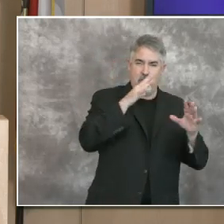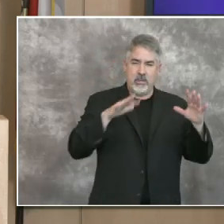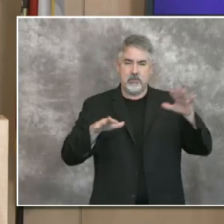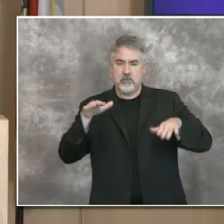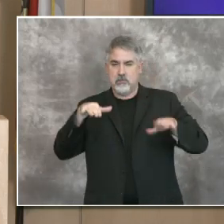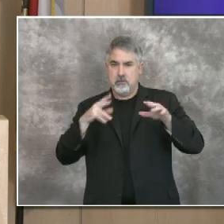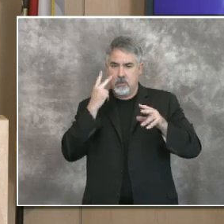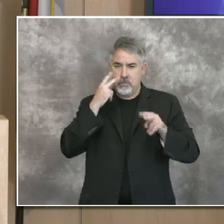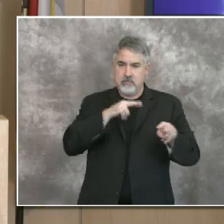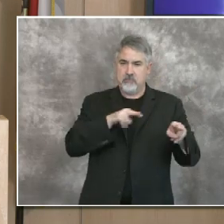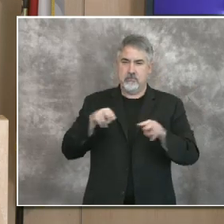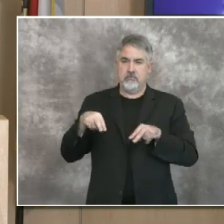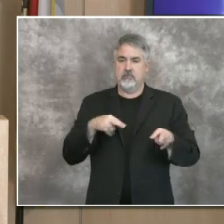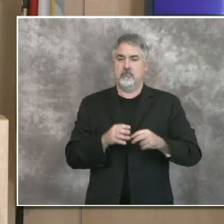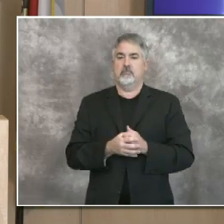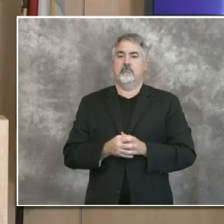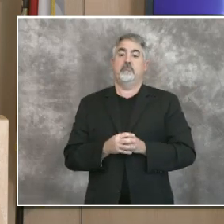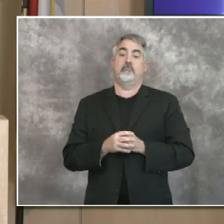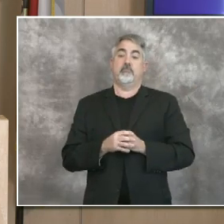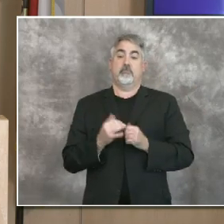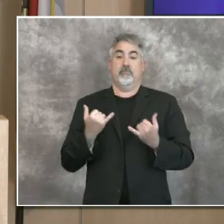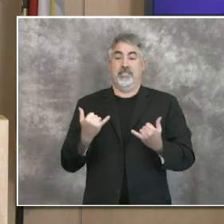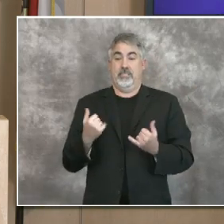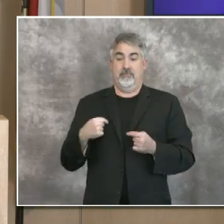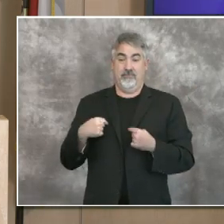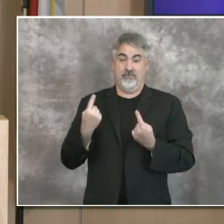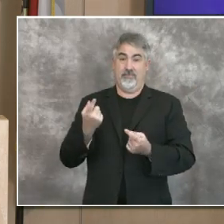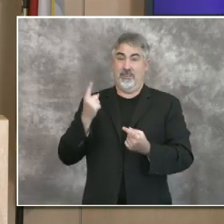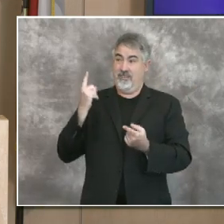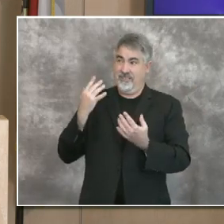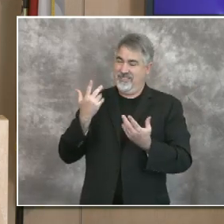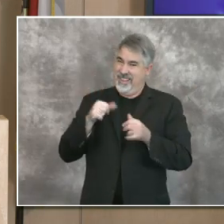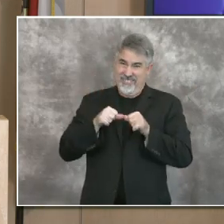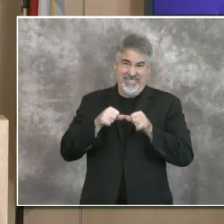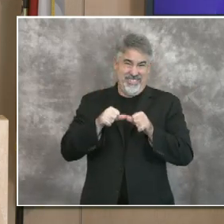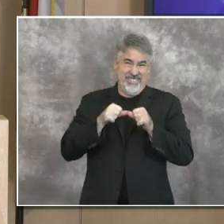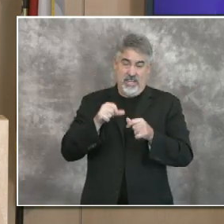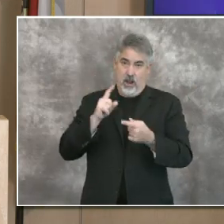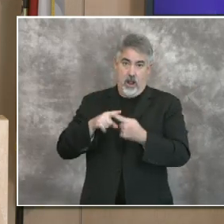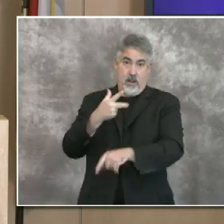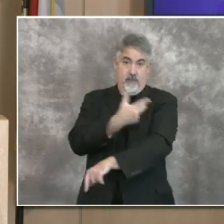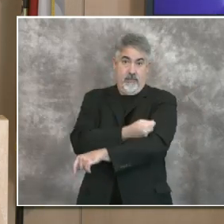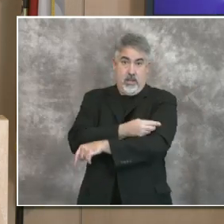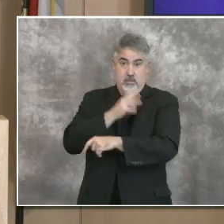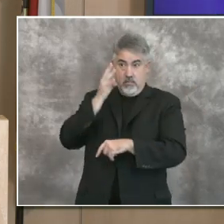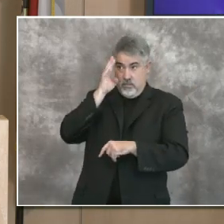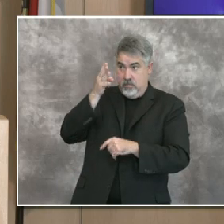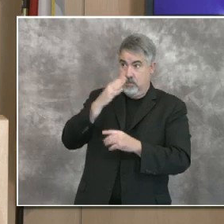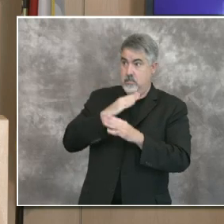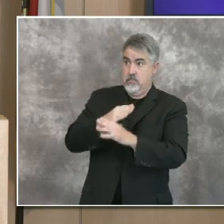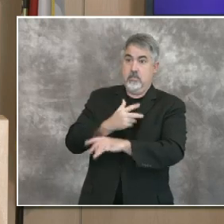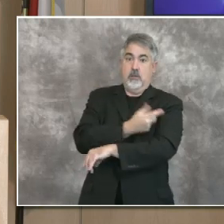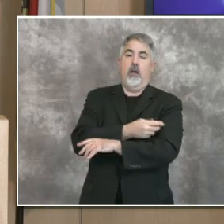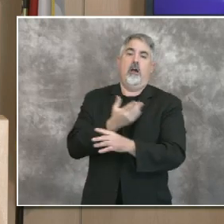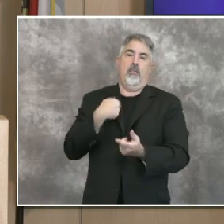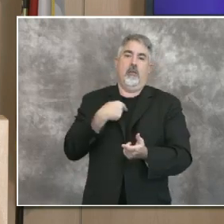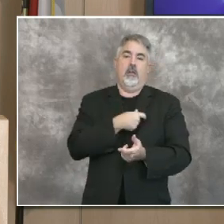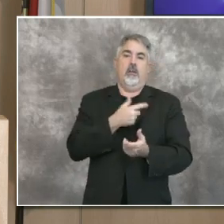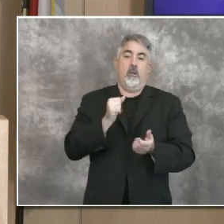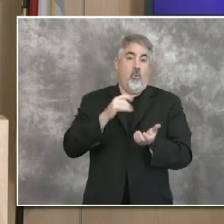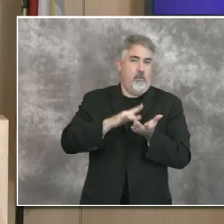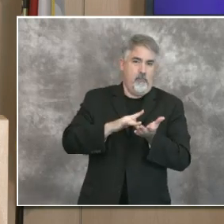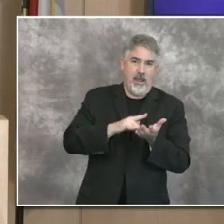crisis, understanding that until such time as there's a vaccine or a widely available therapeutic drug, we will be in a status